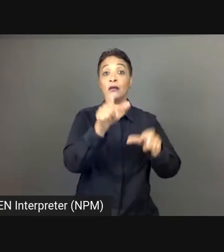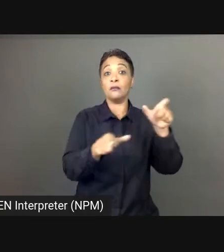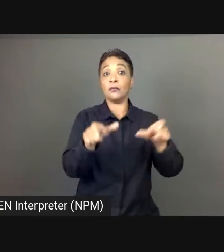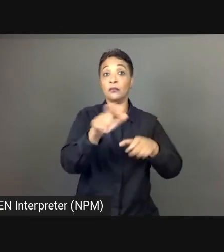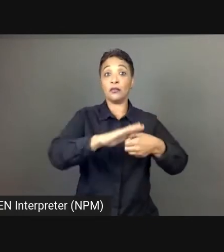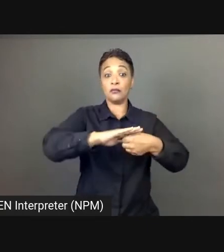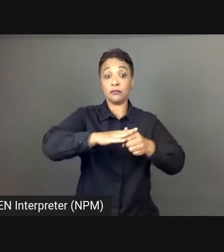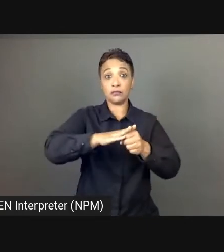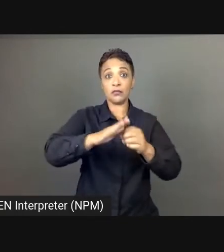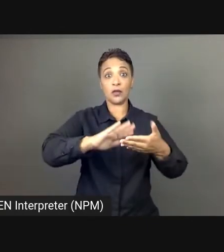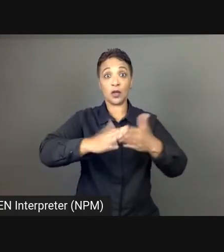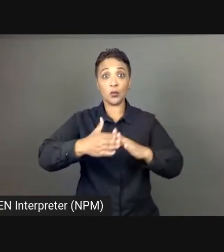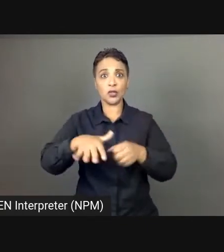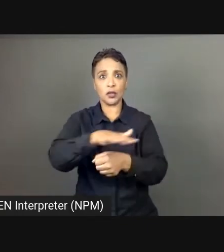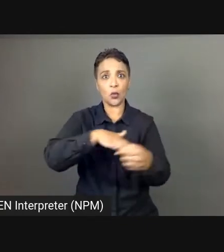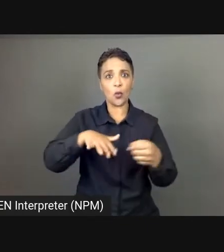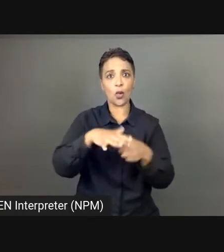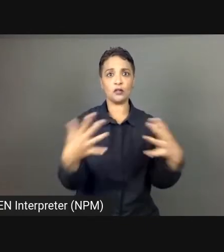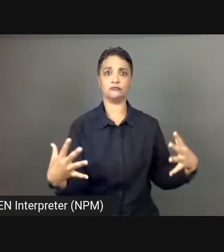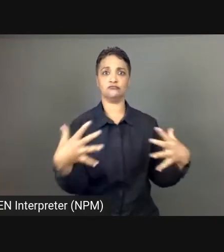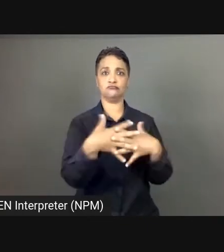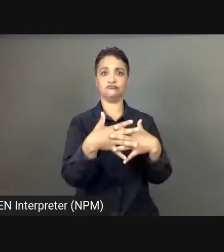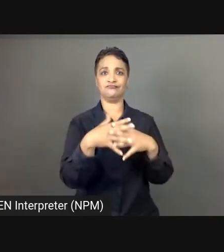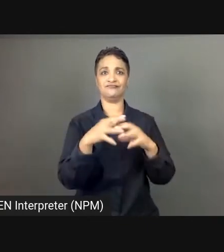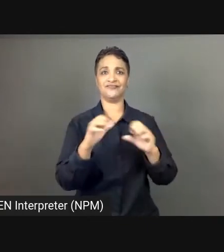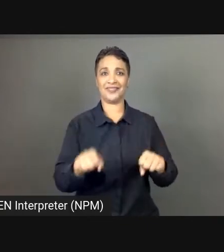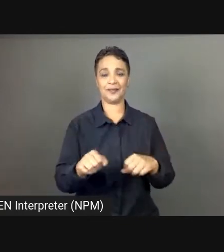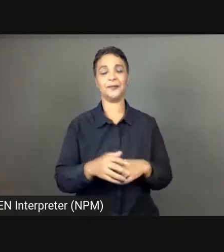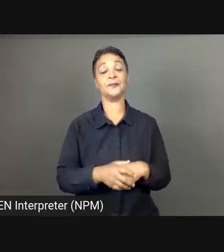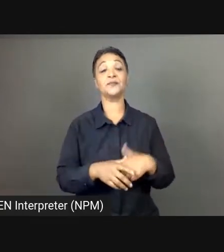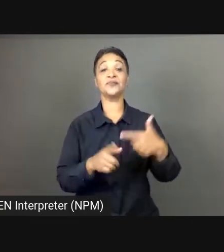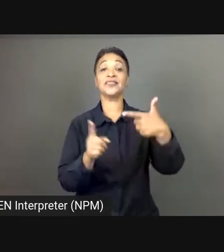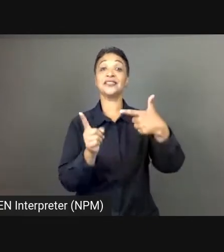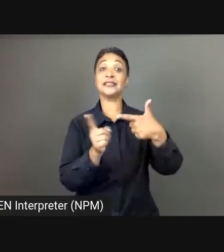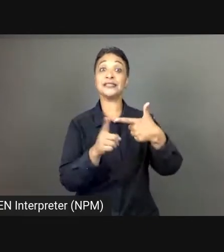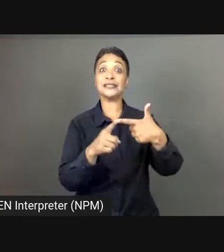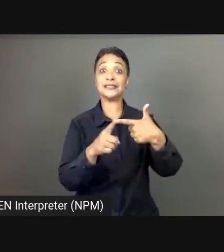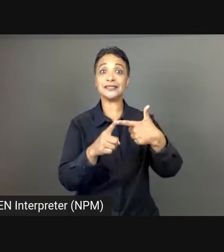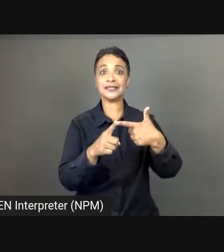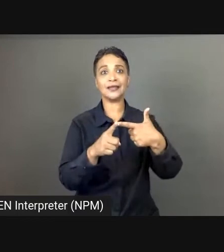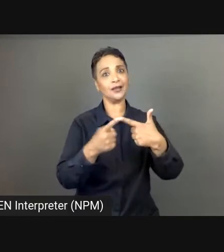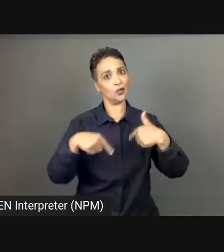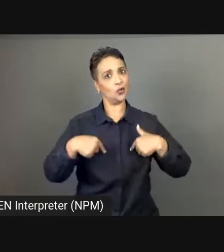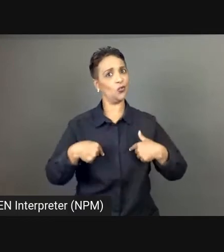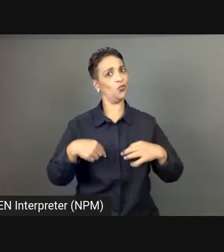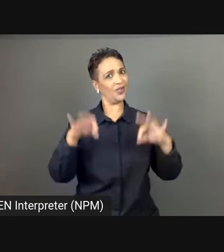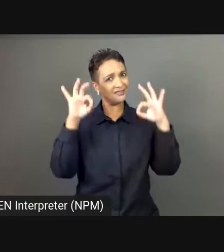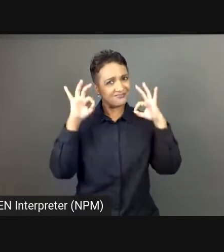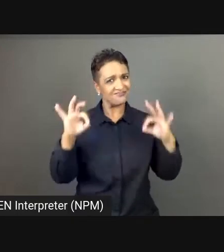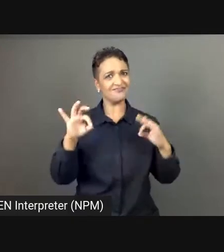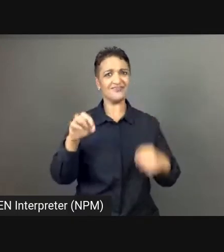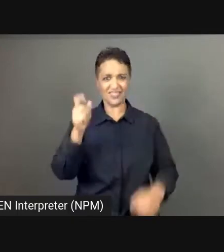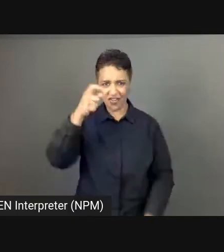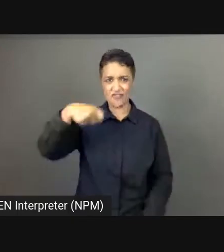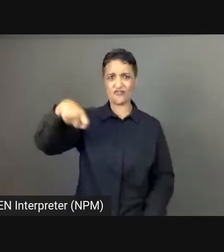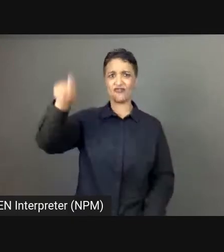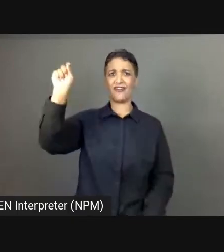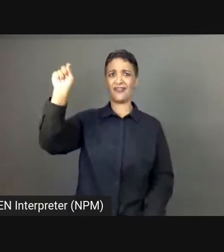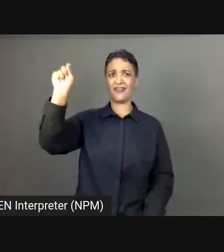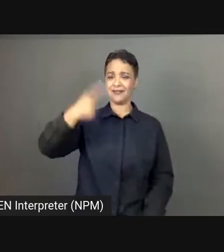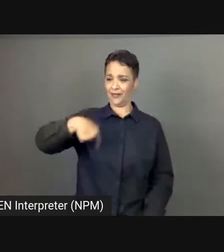communities. So the most sensible thing to do, but also the right thing to do. It's their right to make those decisions. It's